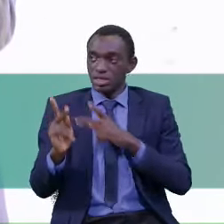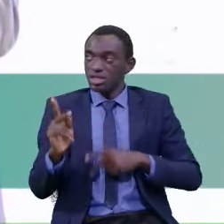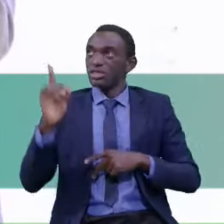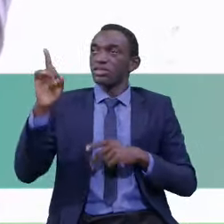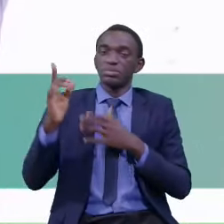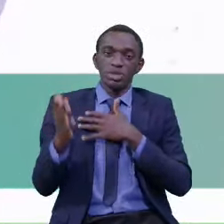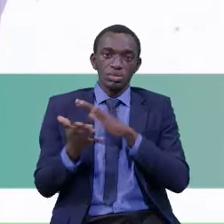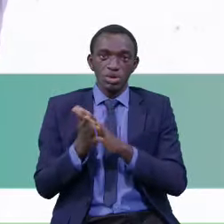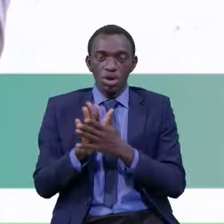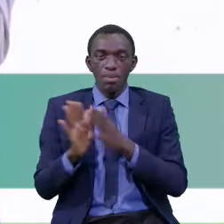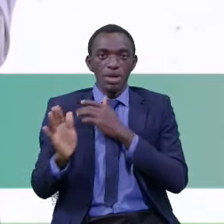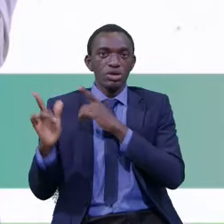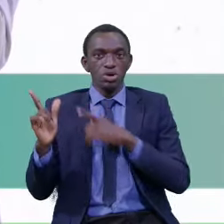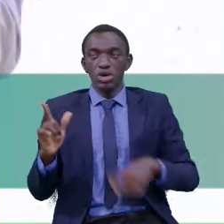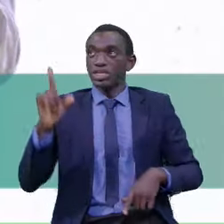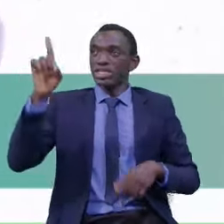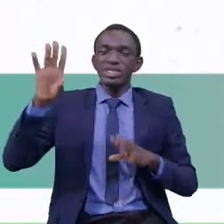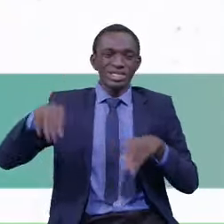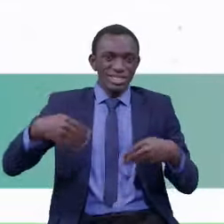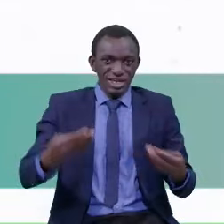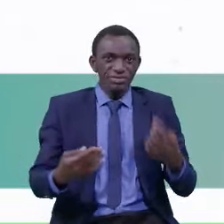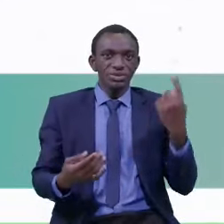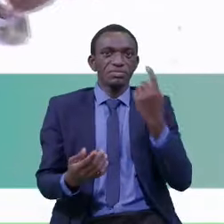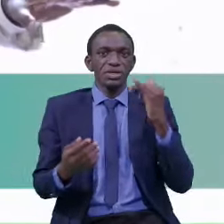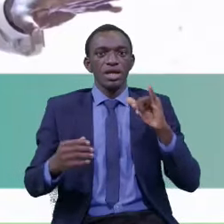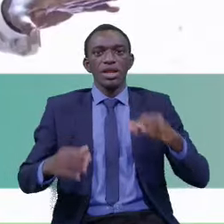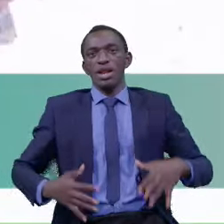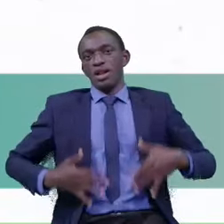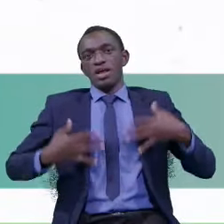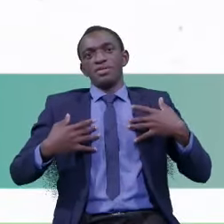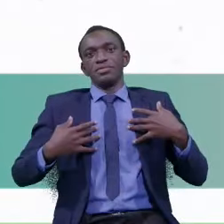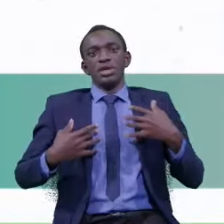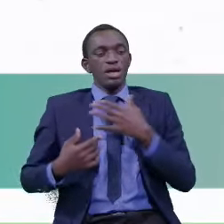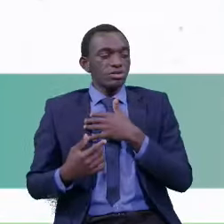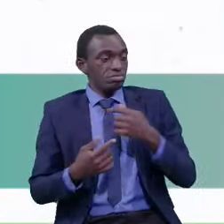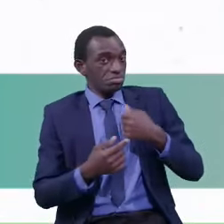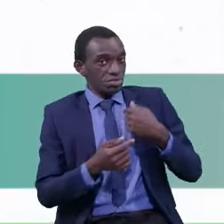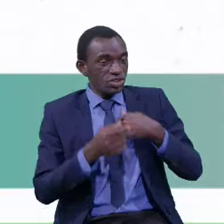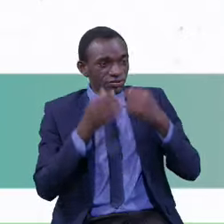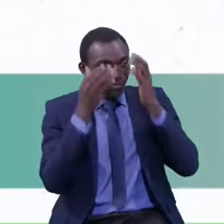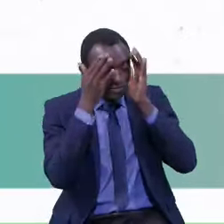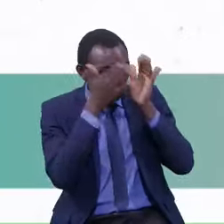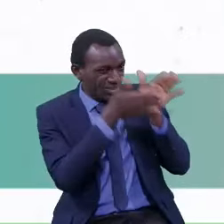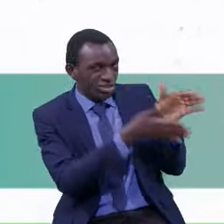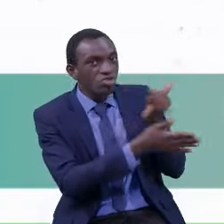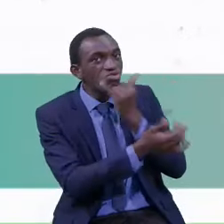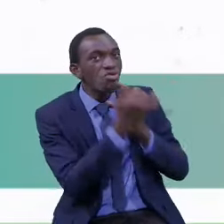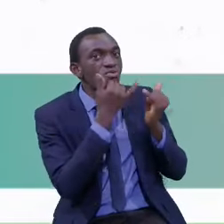the giver of eternal life. And you've been facing this direction, and I